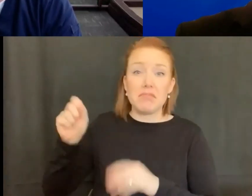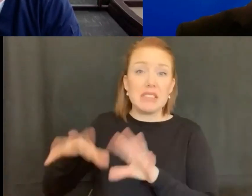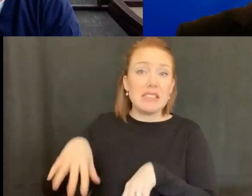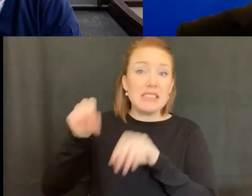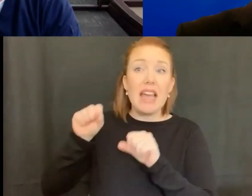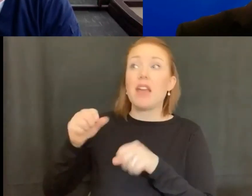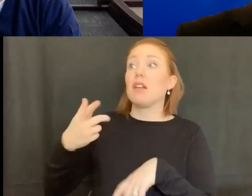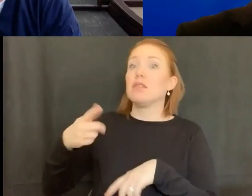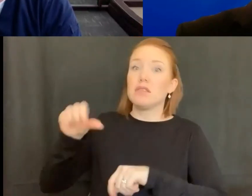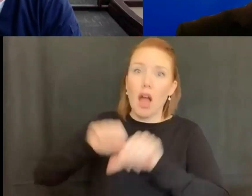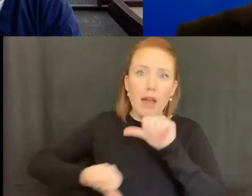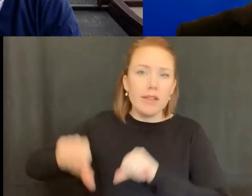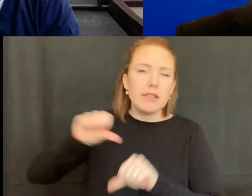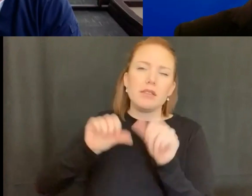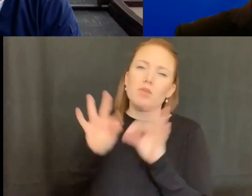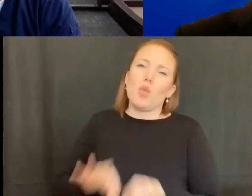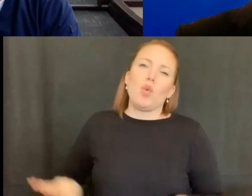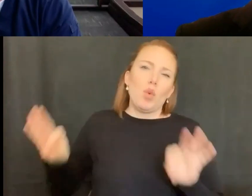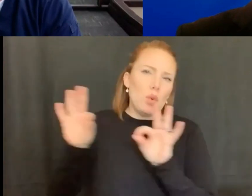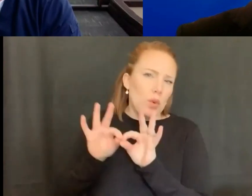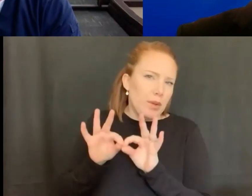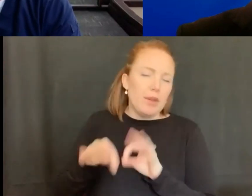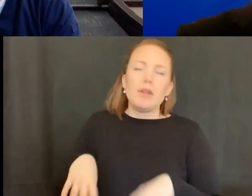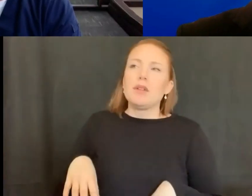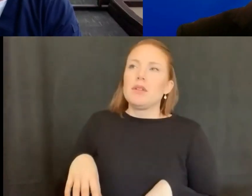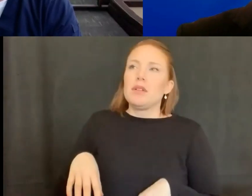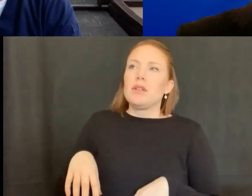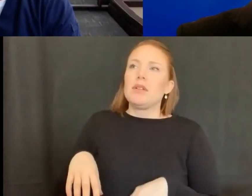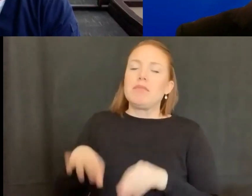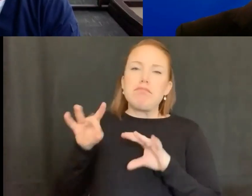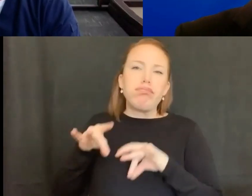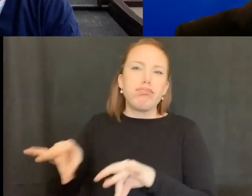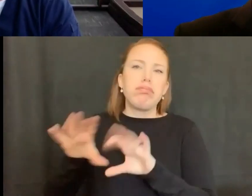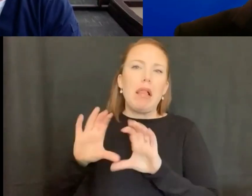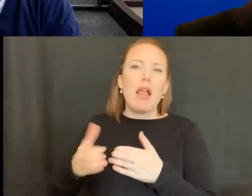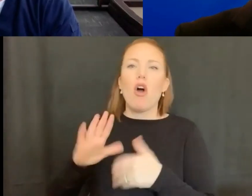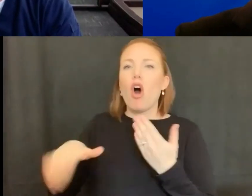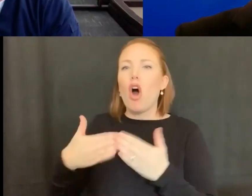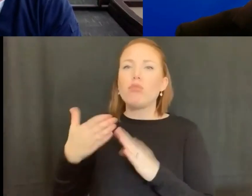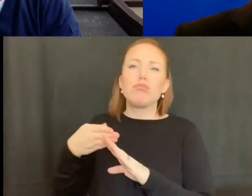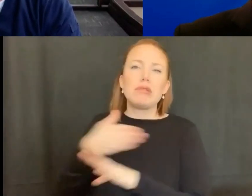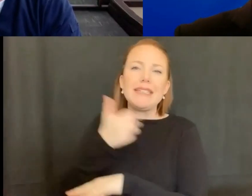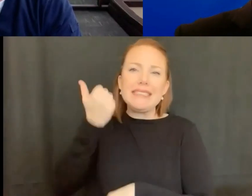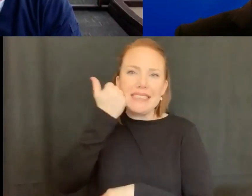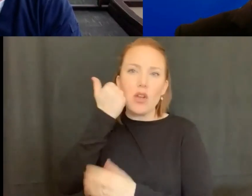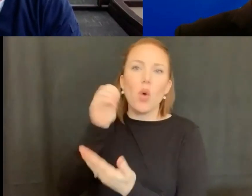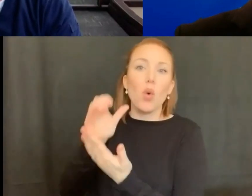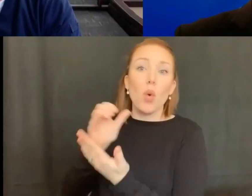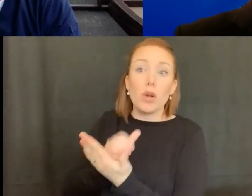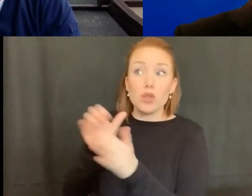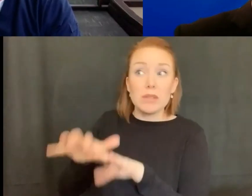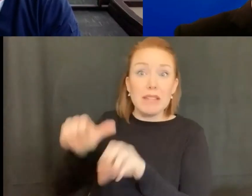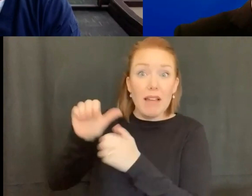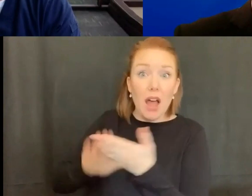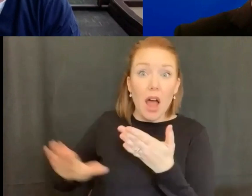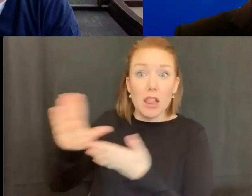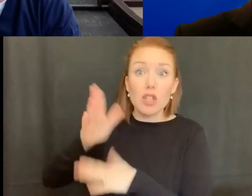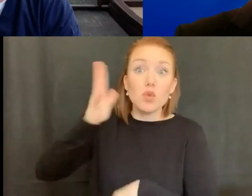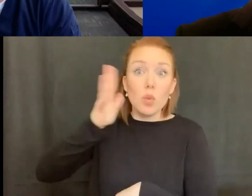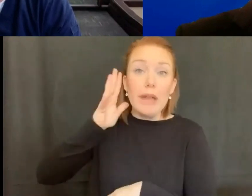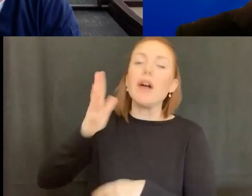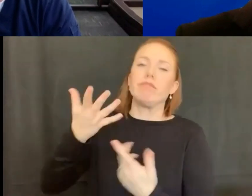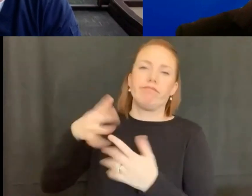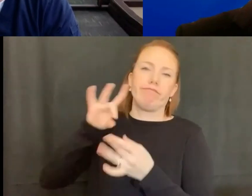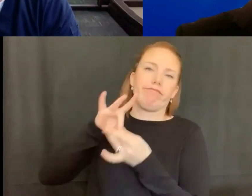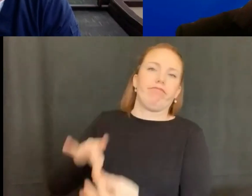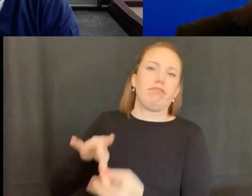the sciences is essential. Really all the pre-dental courses that you're going to be taking in college are going to be based in biology